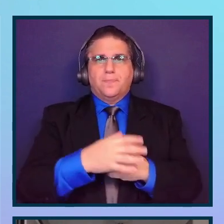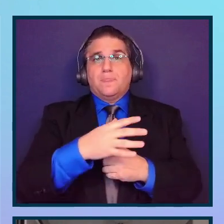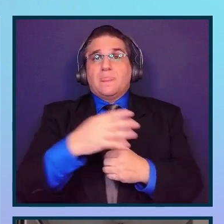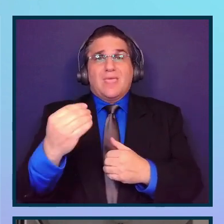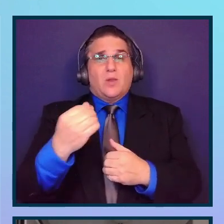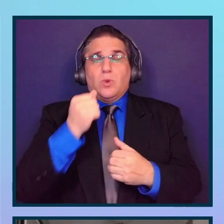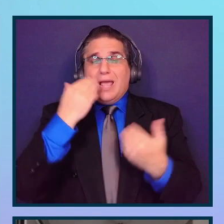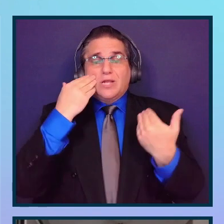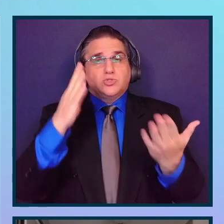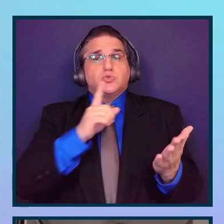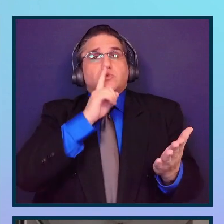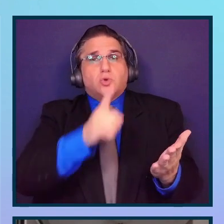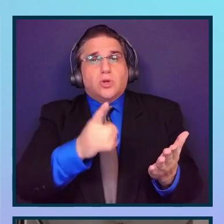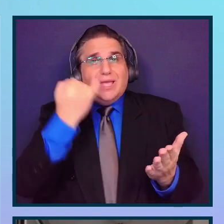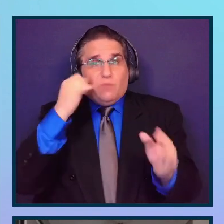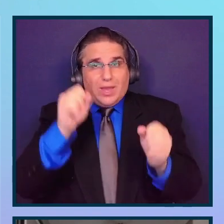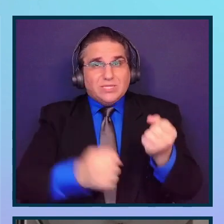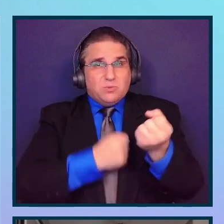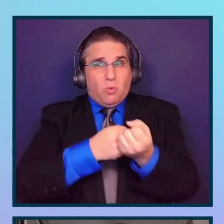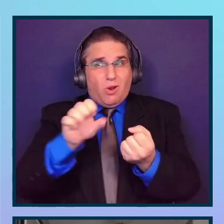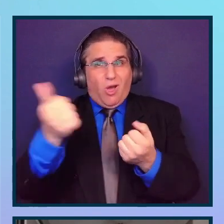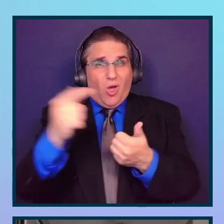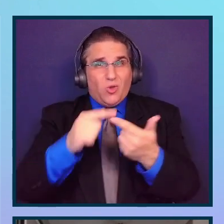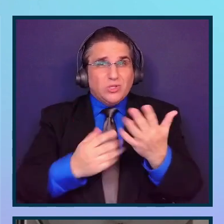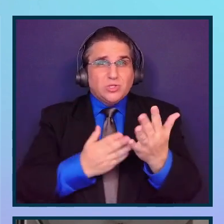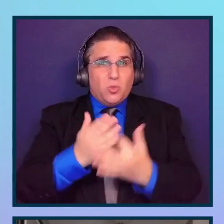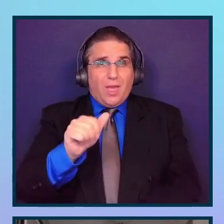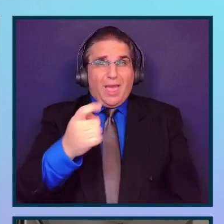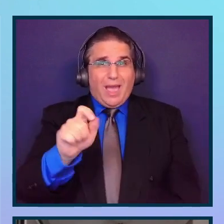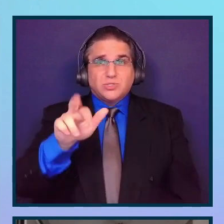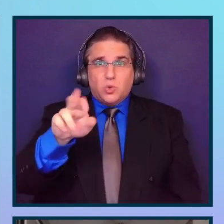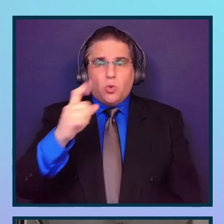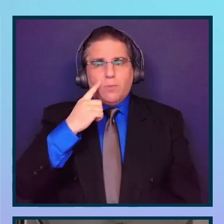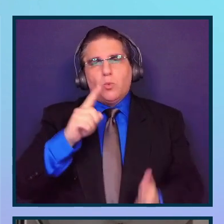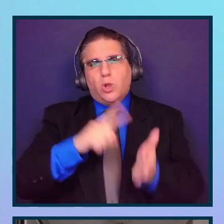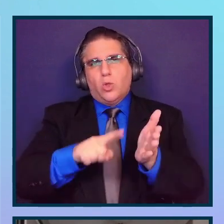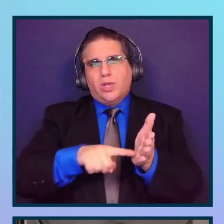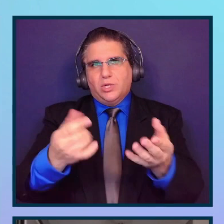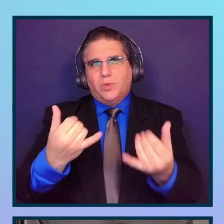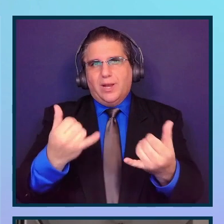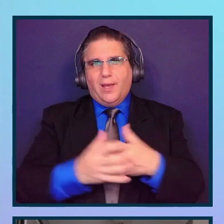We're unsure at the moment if we can support more than that through axe-core, but we are looking into it.